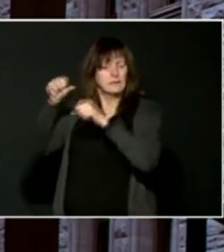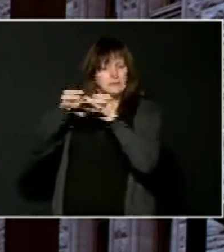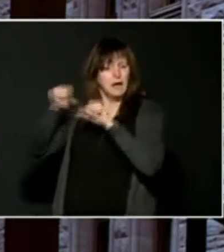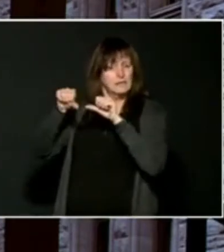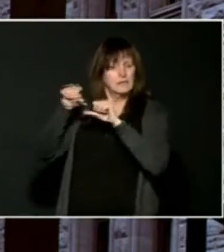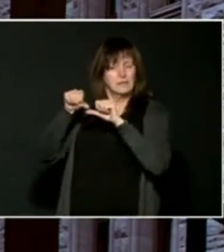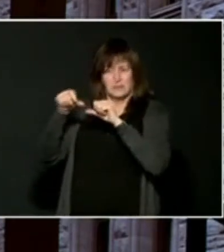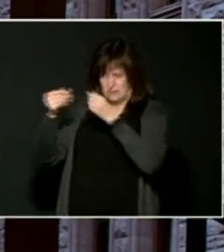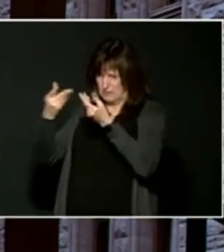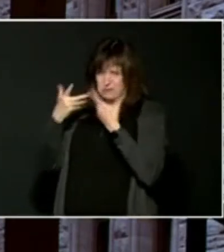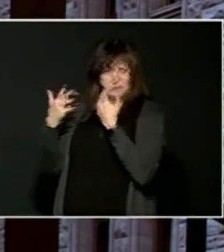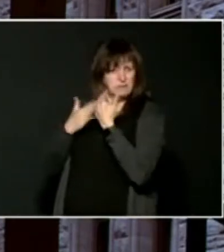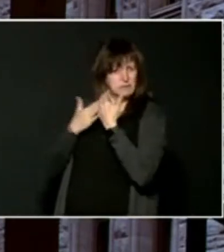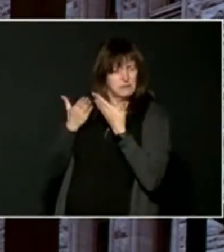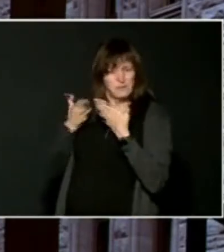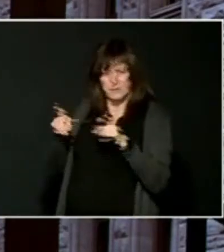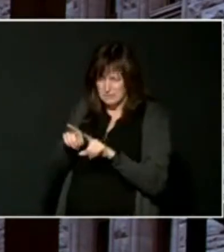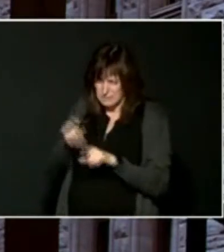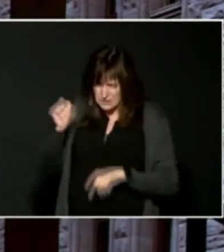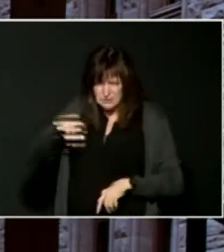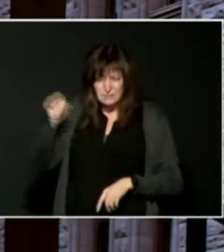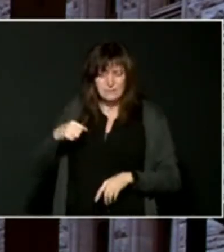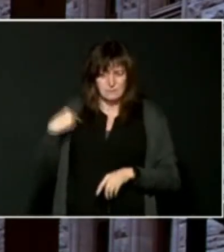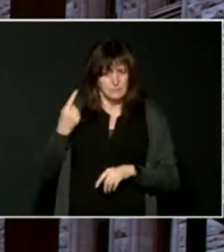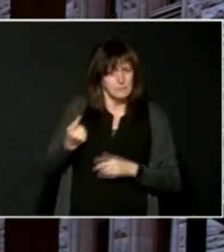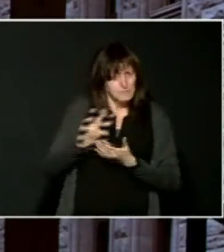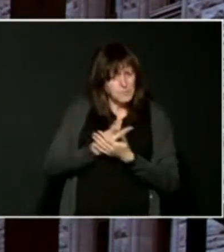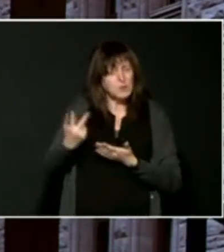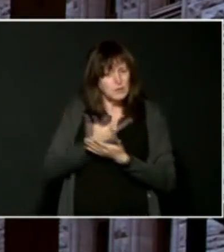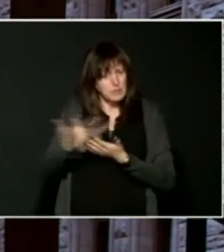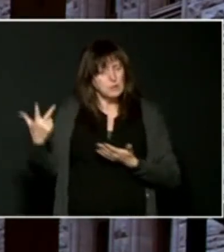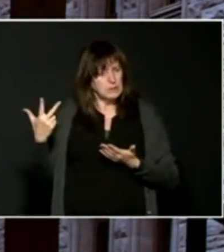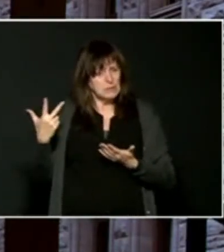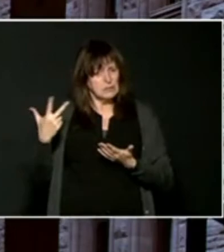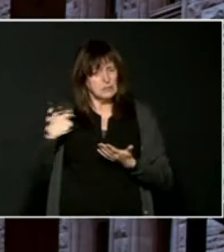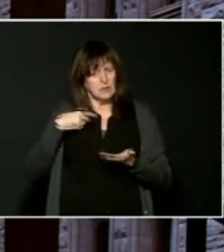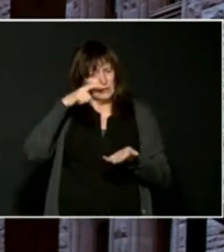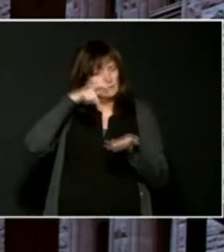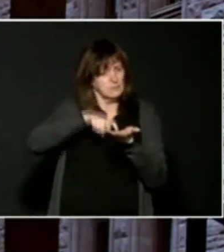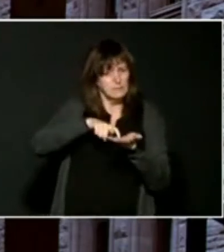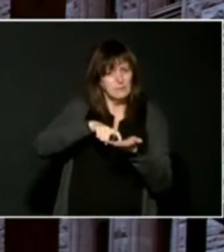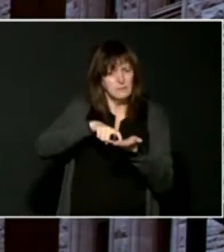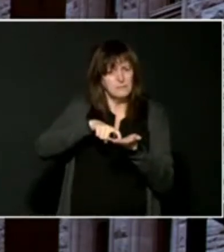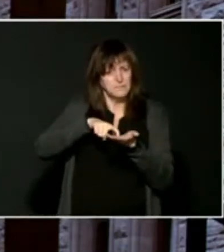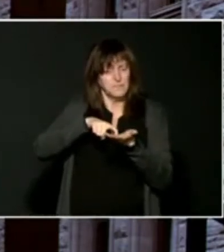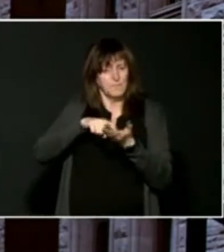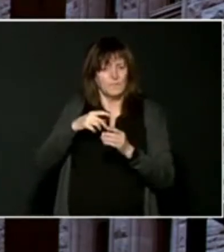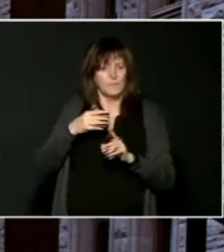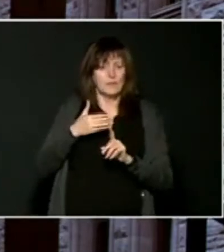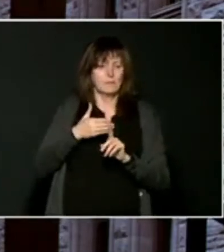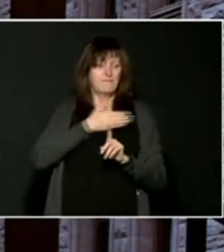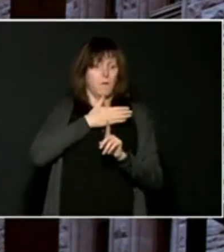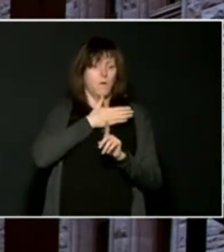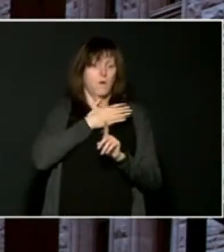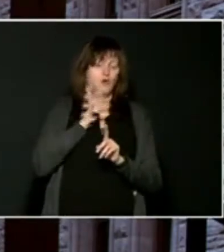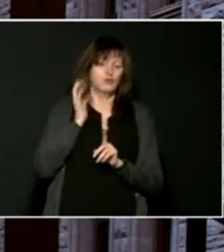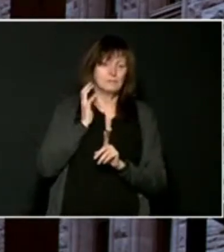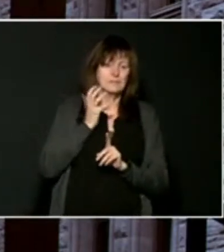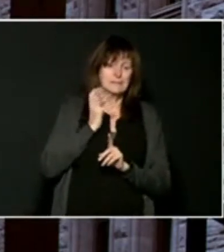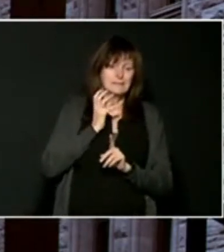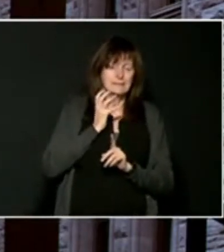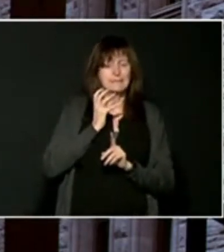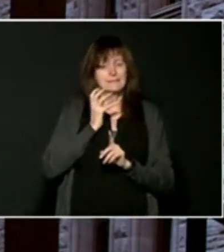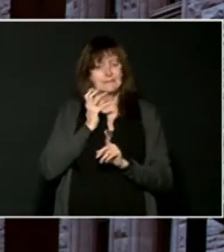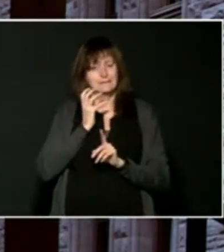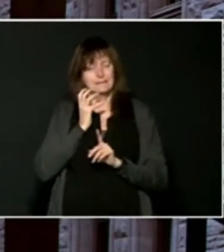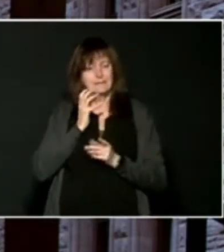did prior to the winter holiday break, while our schools kept